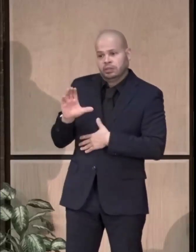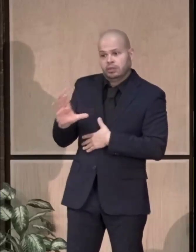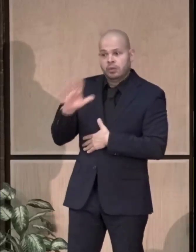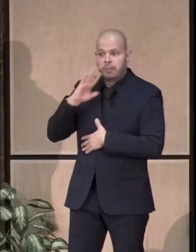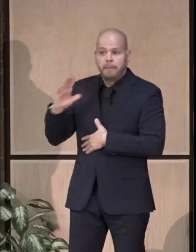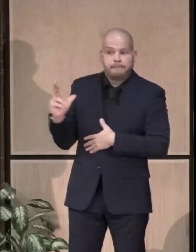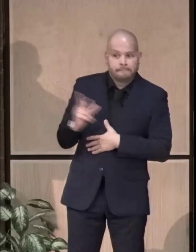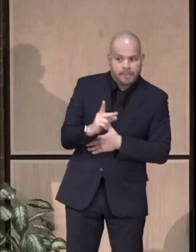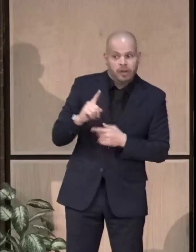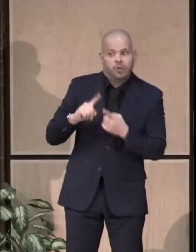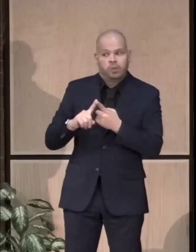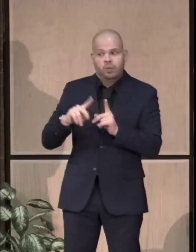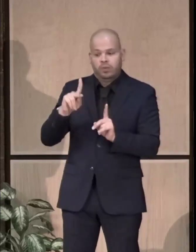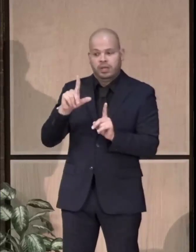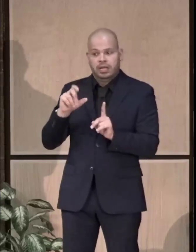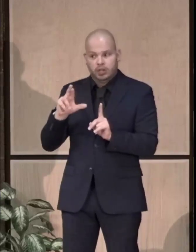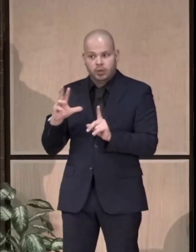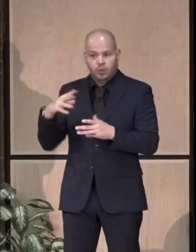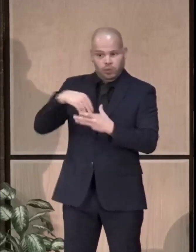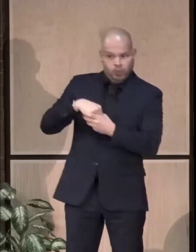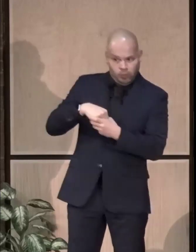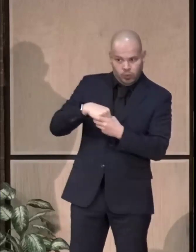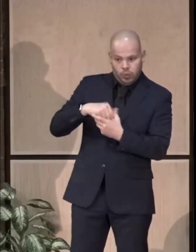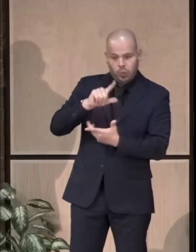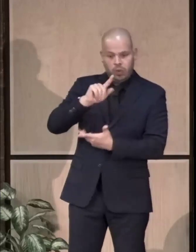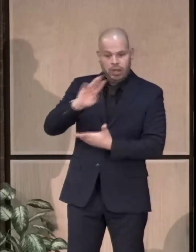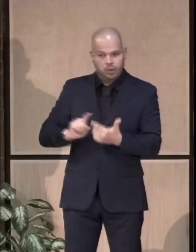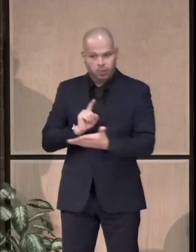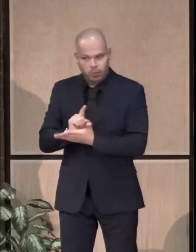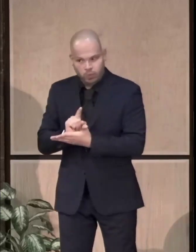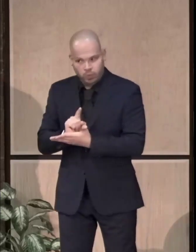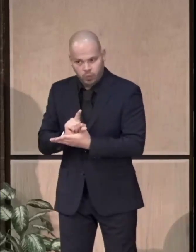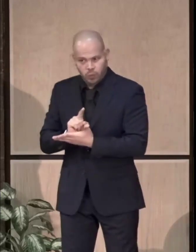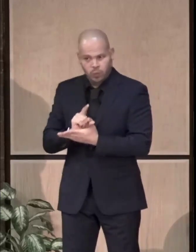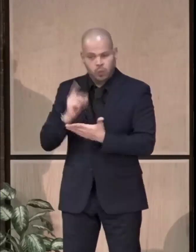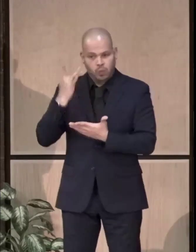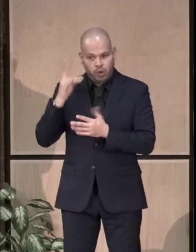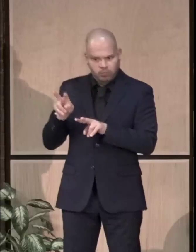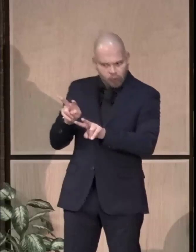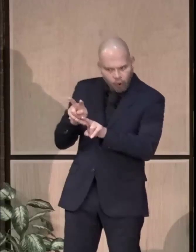within a 24 hours that they would just kind of watch him before they